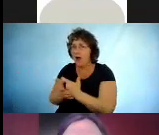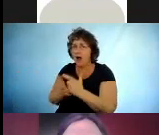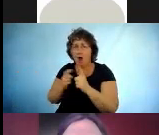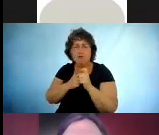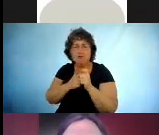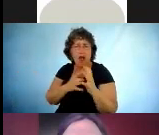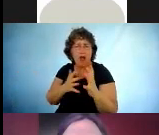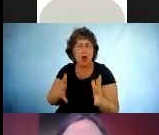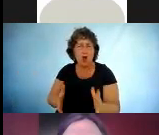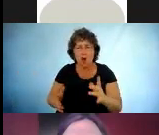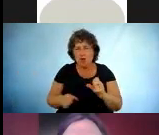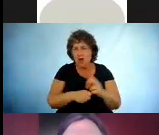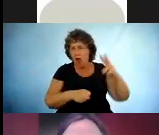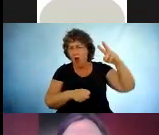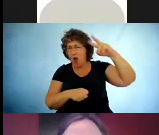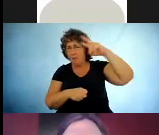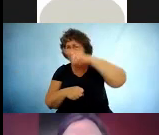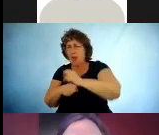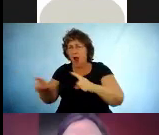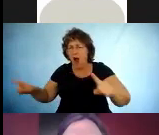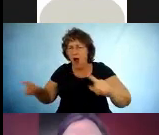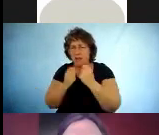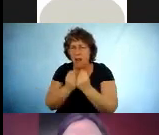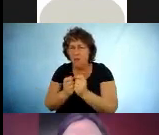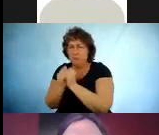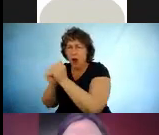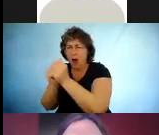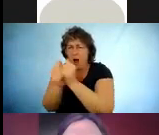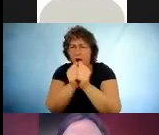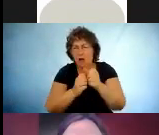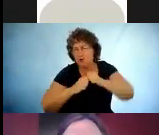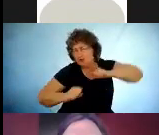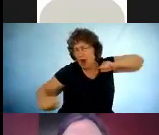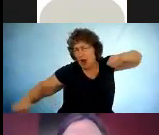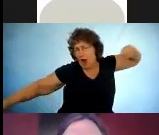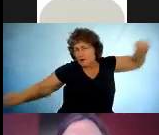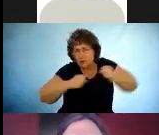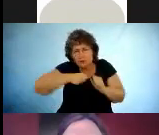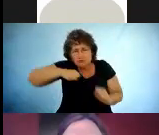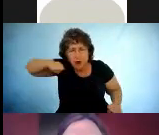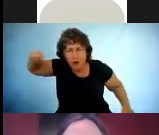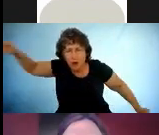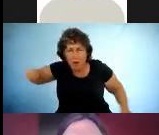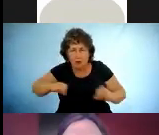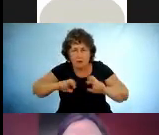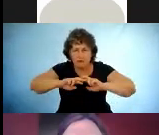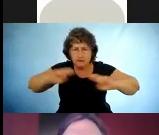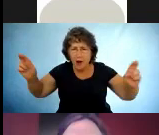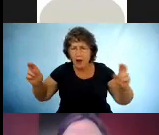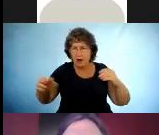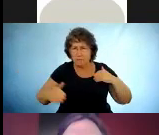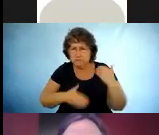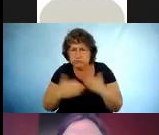jumpers on all types of teams. They were stretching and reaching after prepping for months to take the